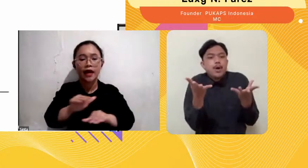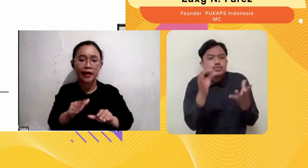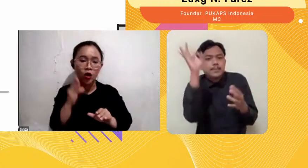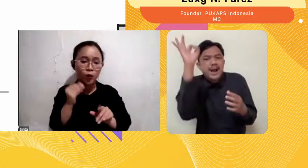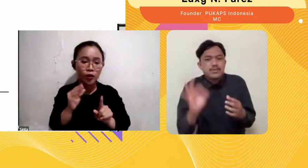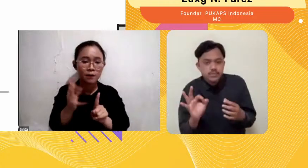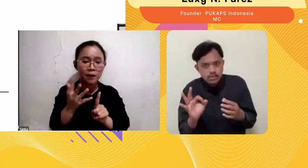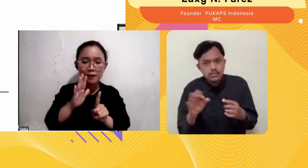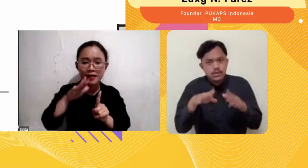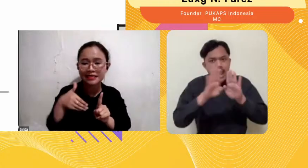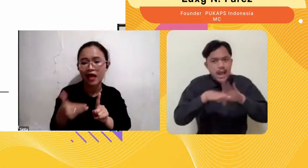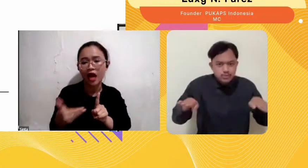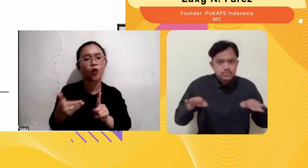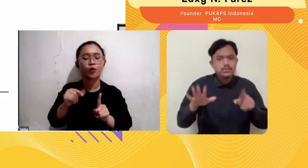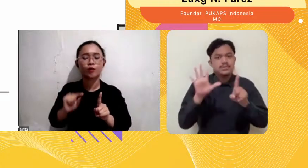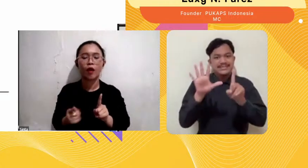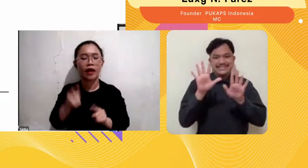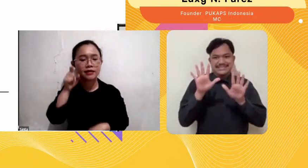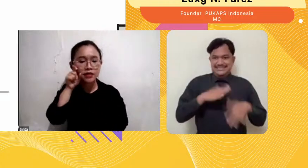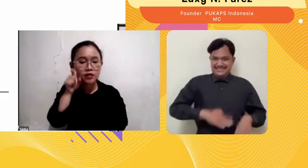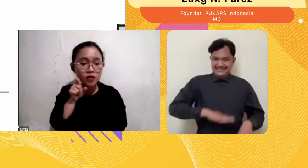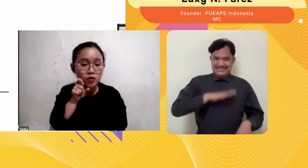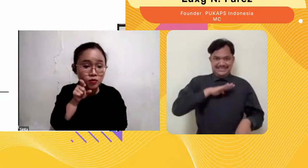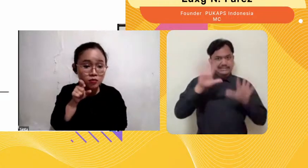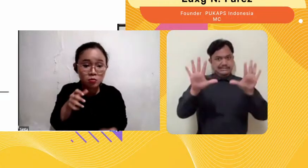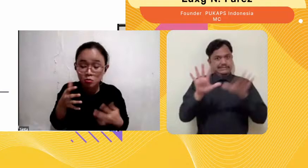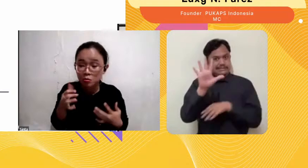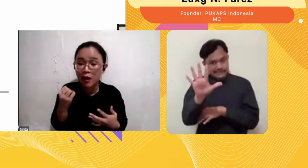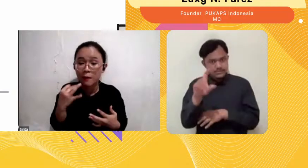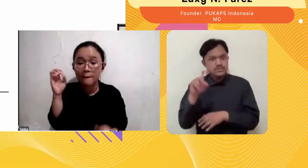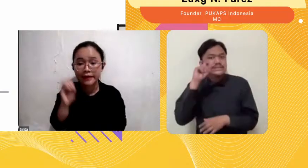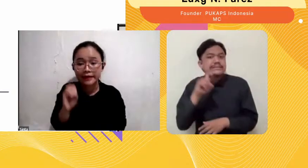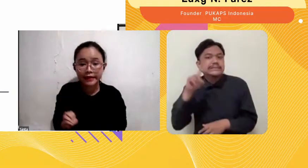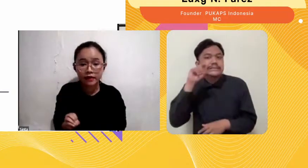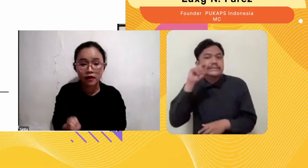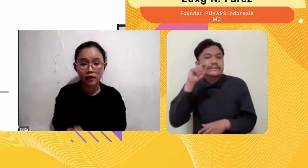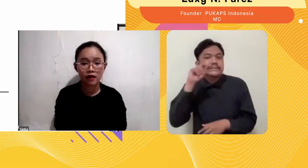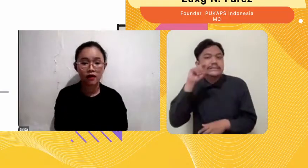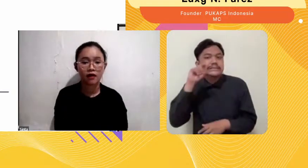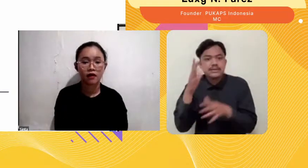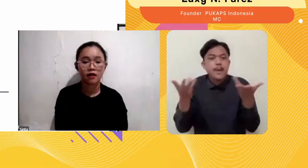sex? What is the answer?